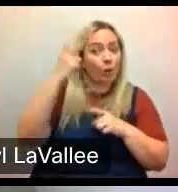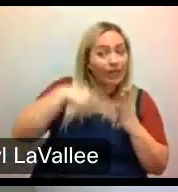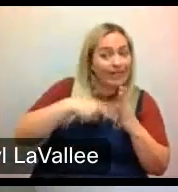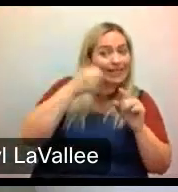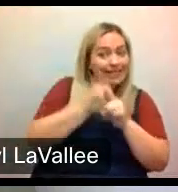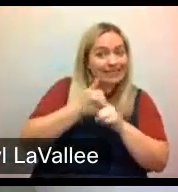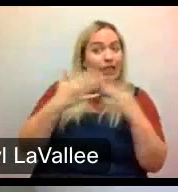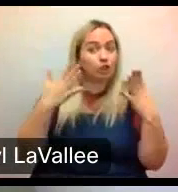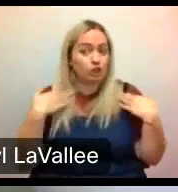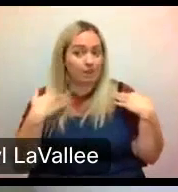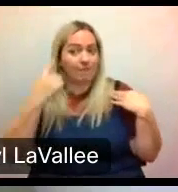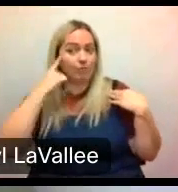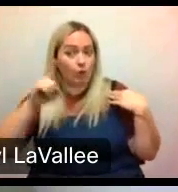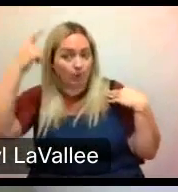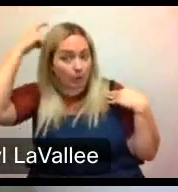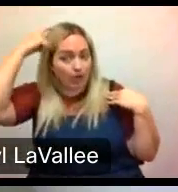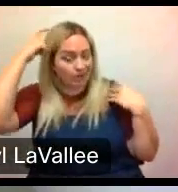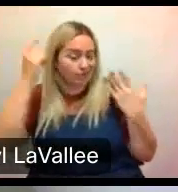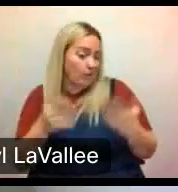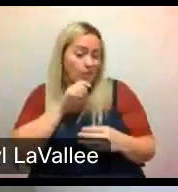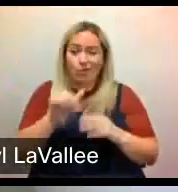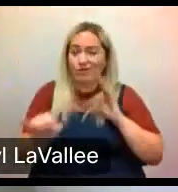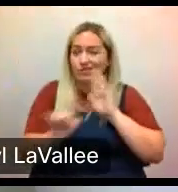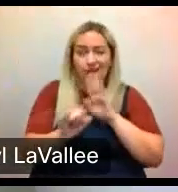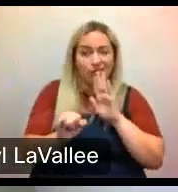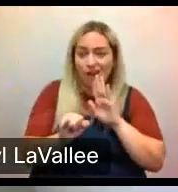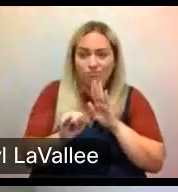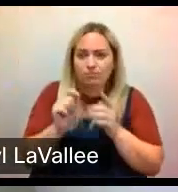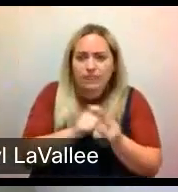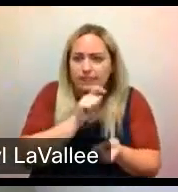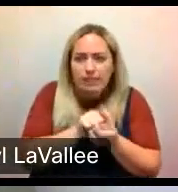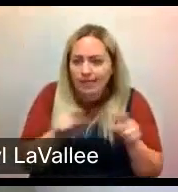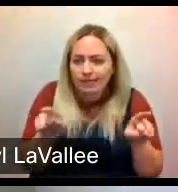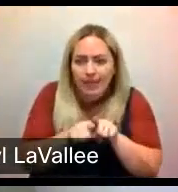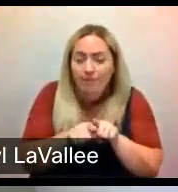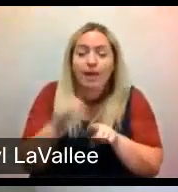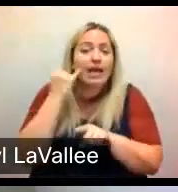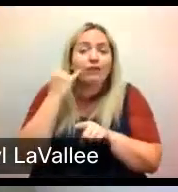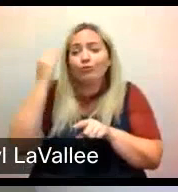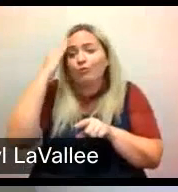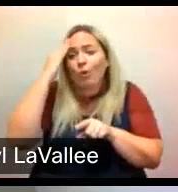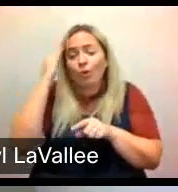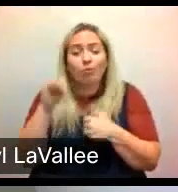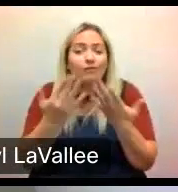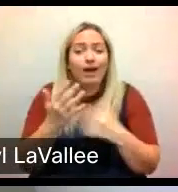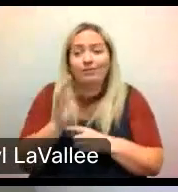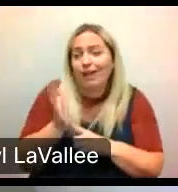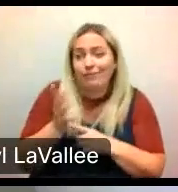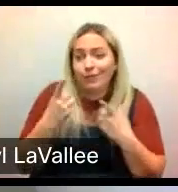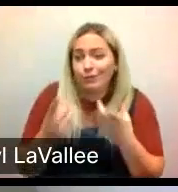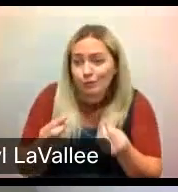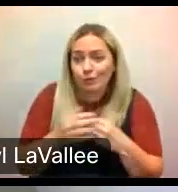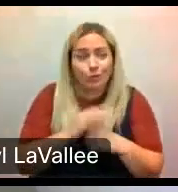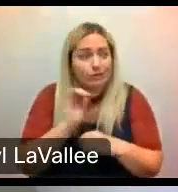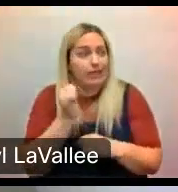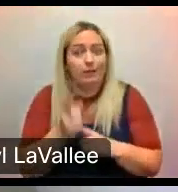brain. You may not have identified the exact same if I'd asked if I'd given you 5 minutes to do this or 10